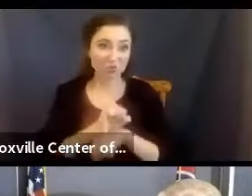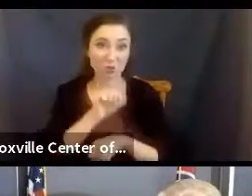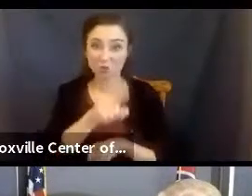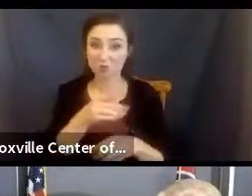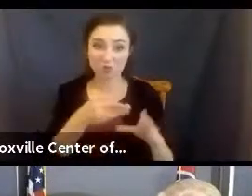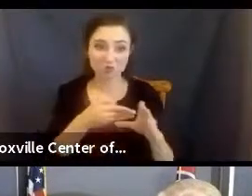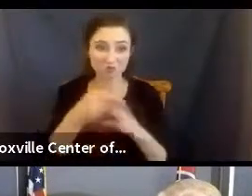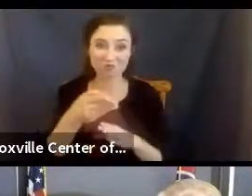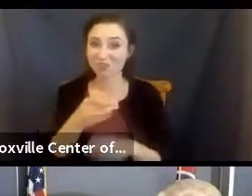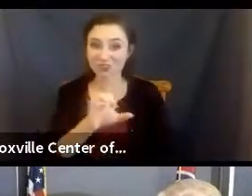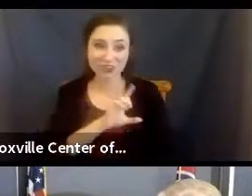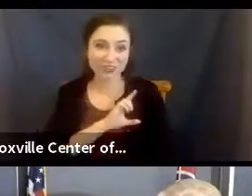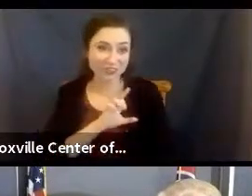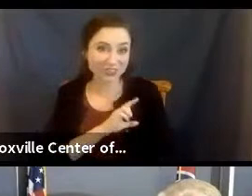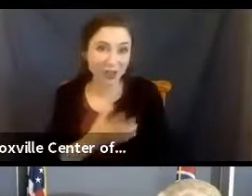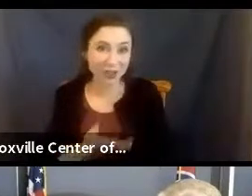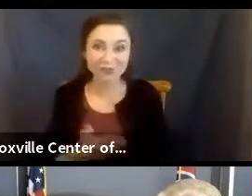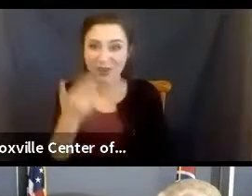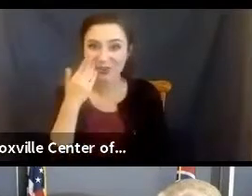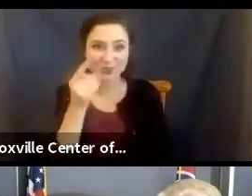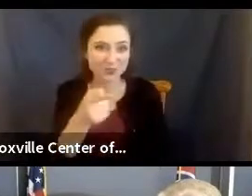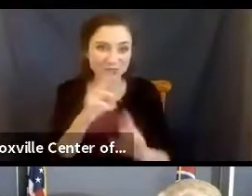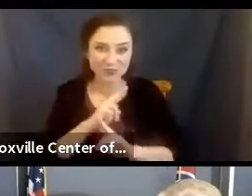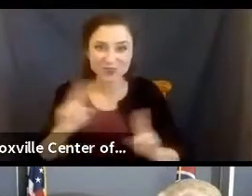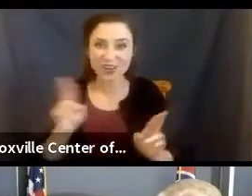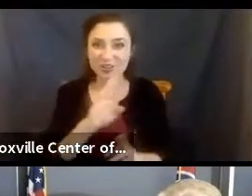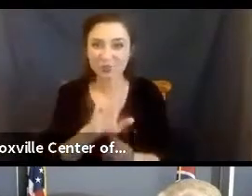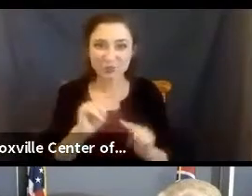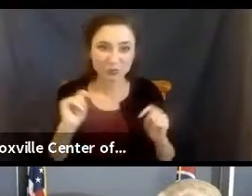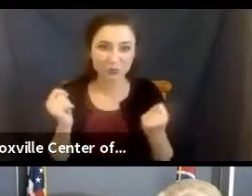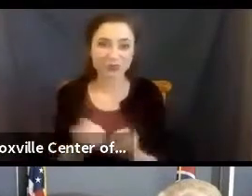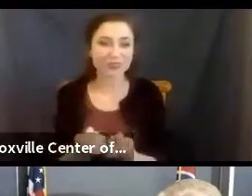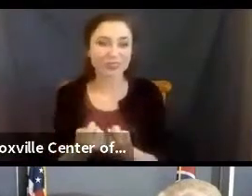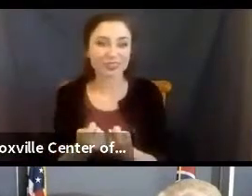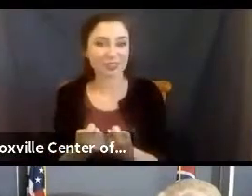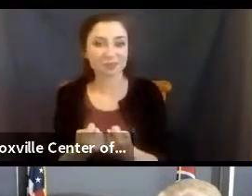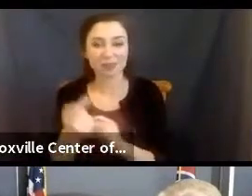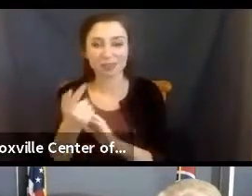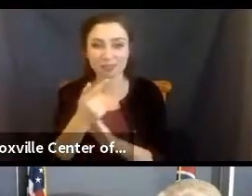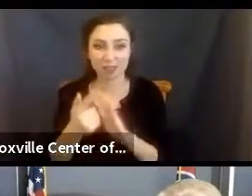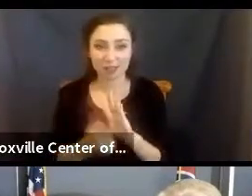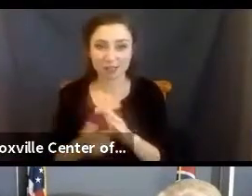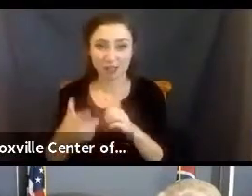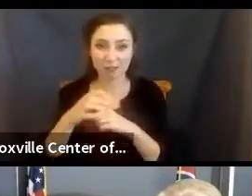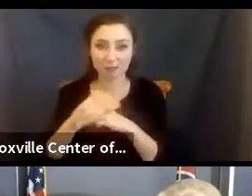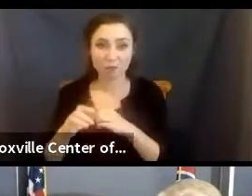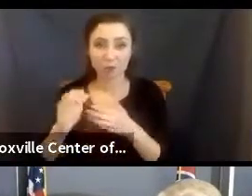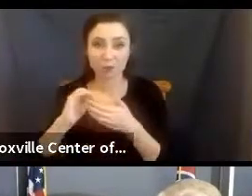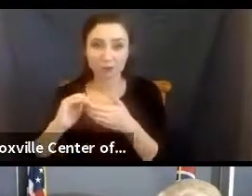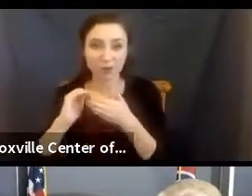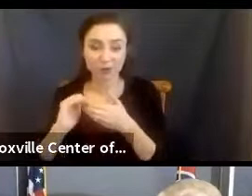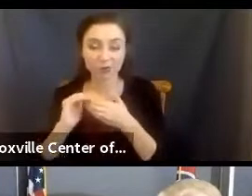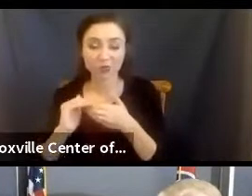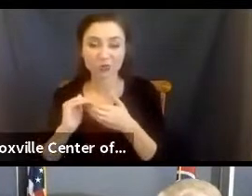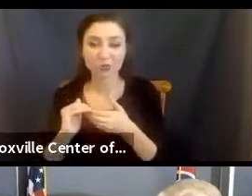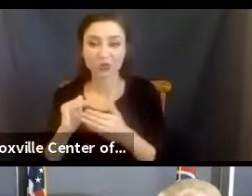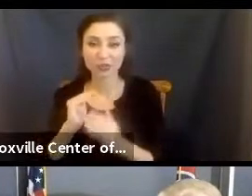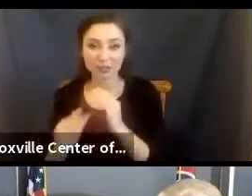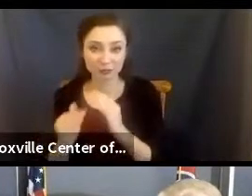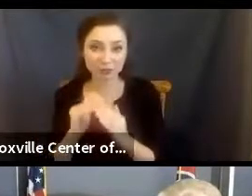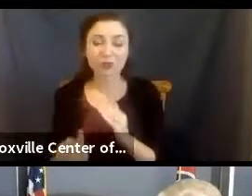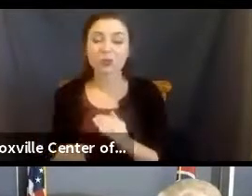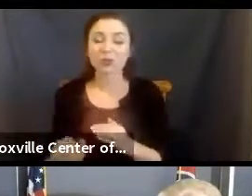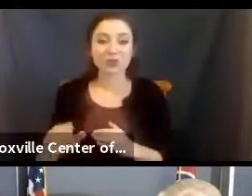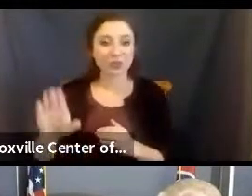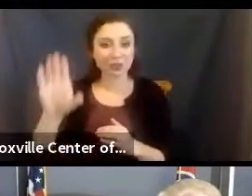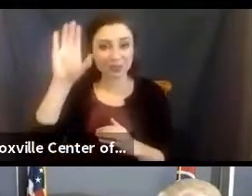professional in law enforcement. I know she's ready, and her team of the other law enforcement partners in the community and codes inspectors and our fire